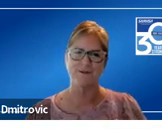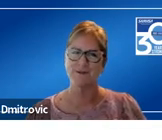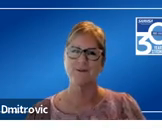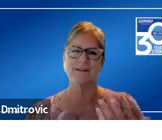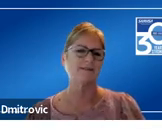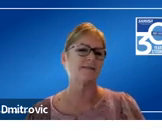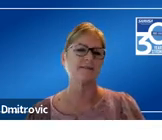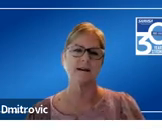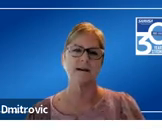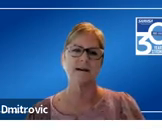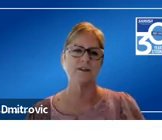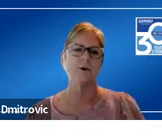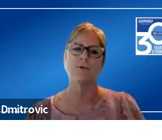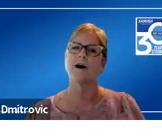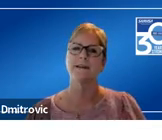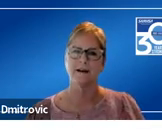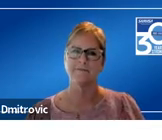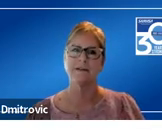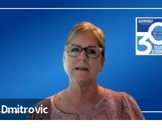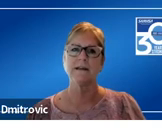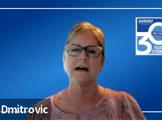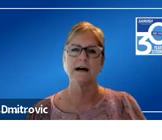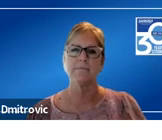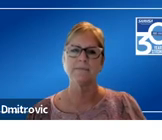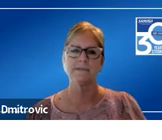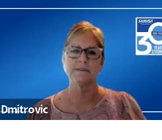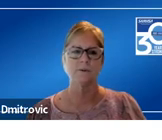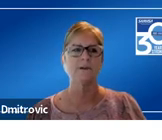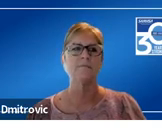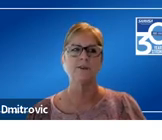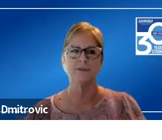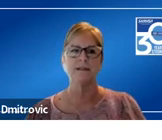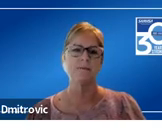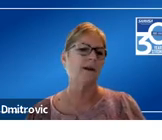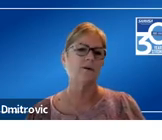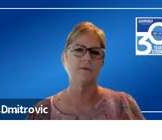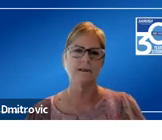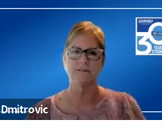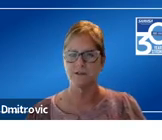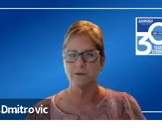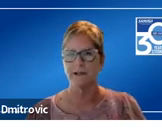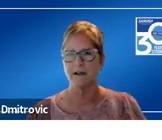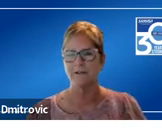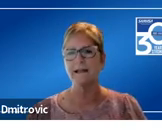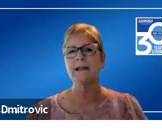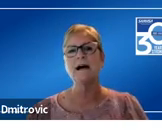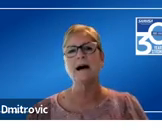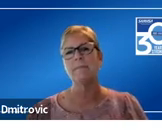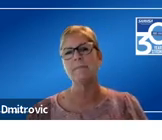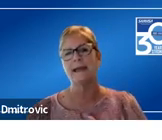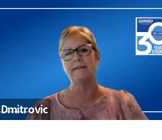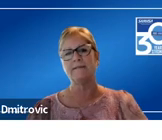personal story, this is, you know, broad enough to really be unique to my own individual recovery.